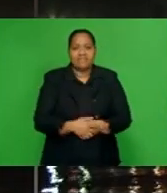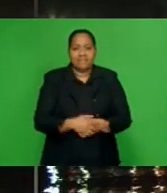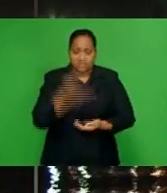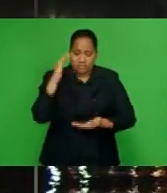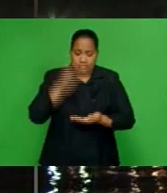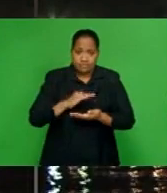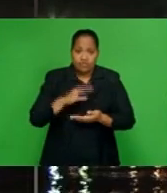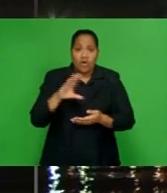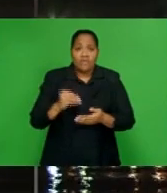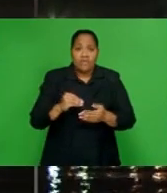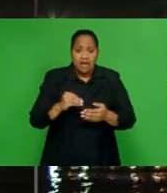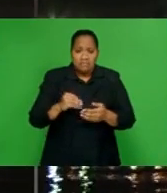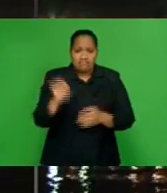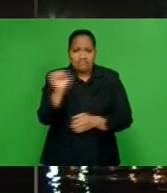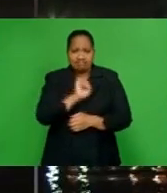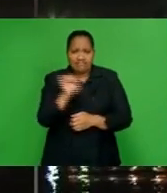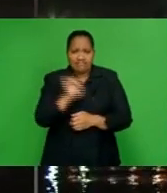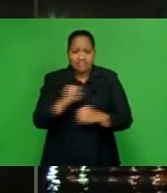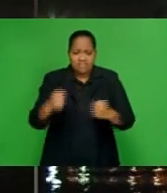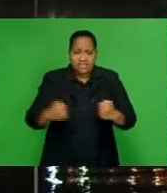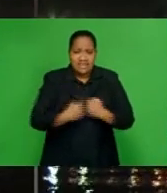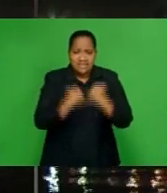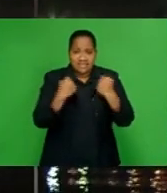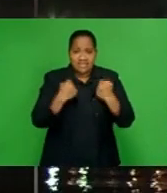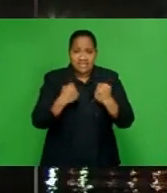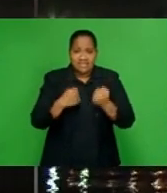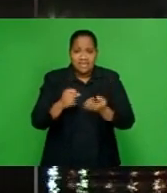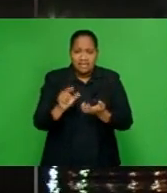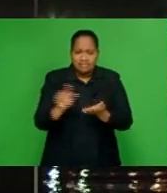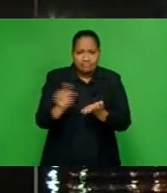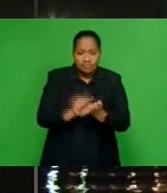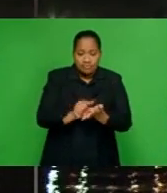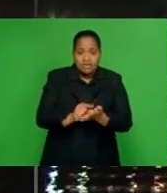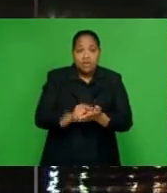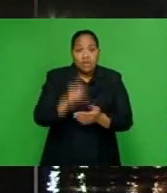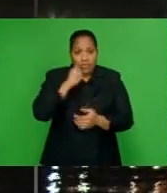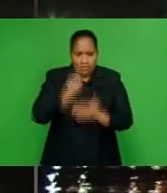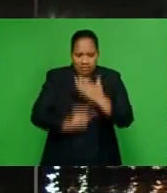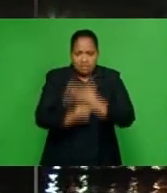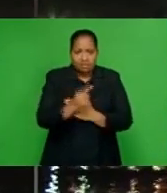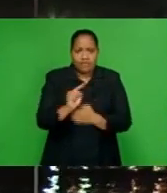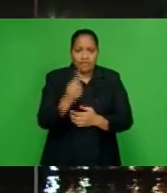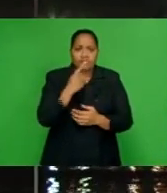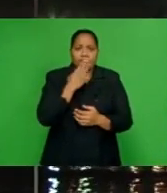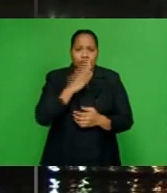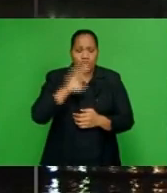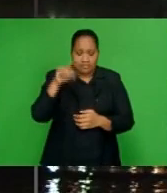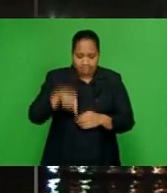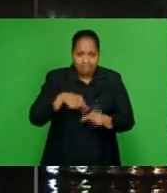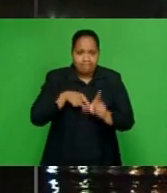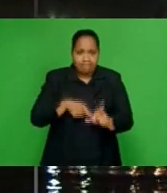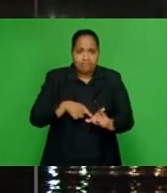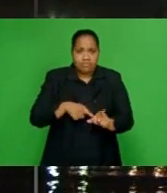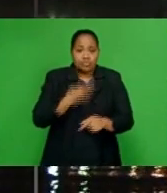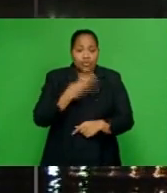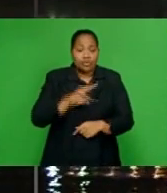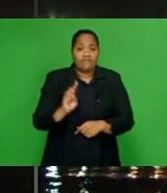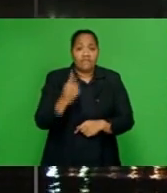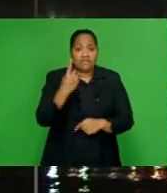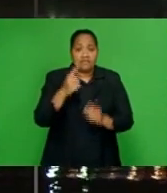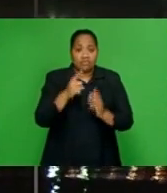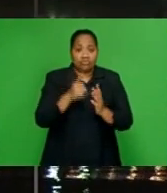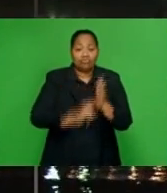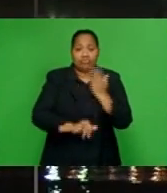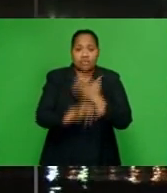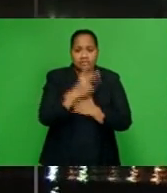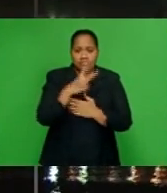accident levy by 50%, effective from 1st of August this year to 31st July 2021, to provide relief